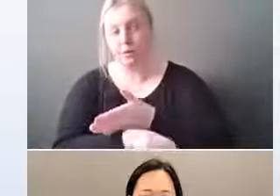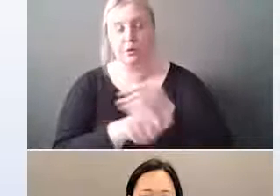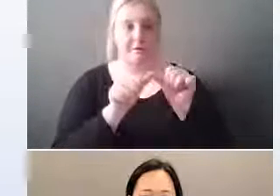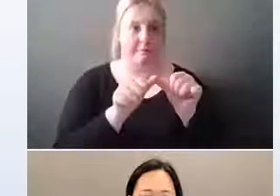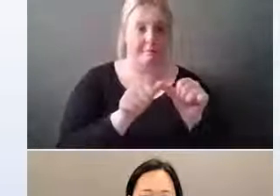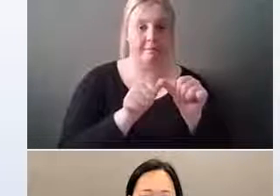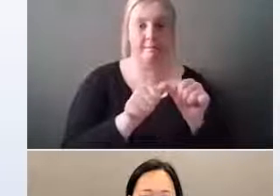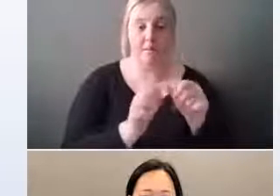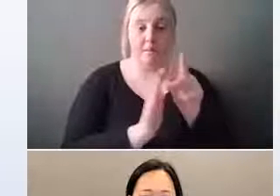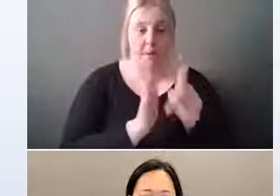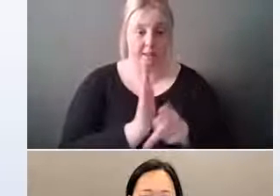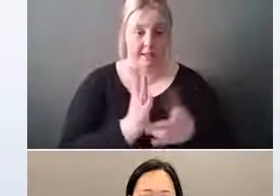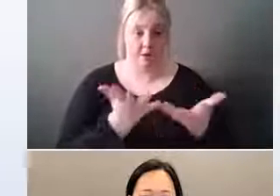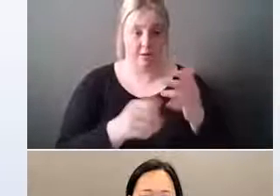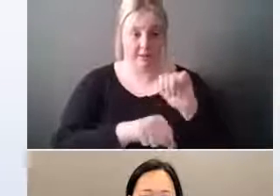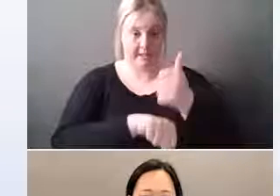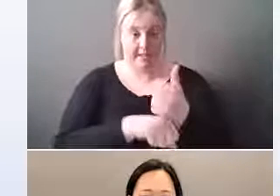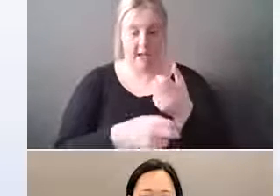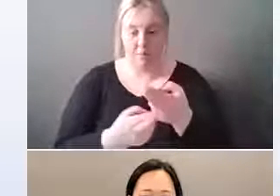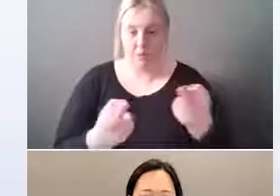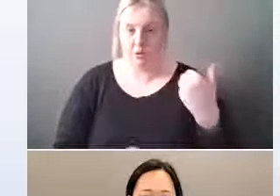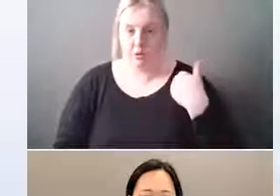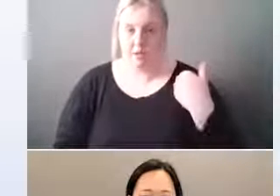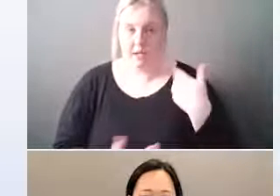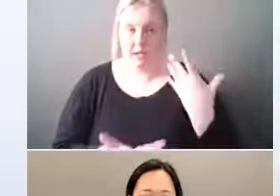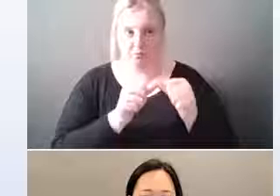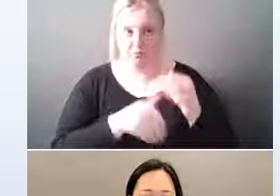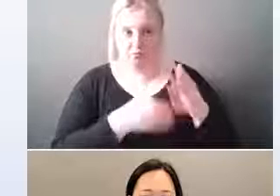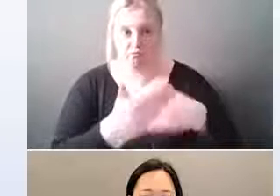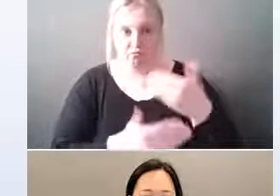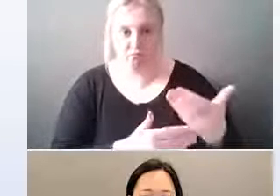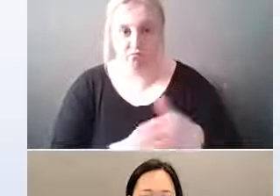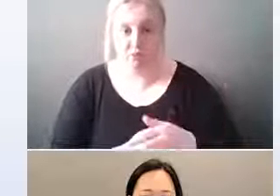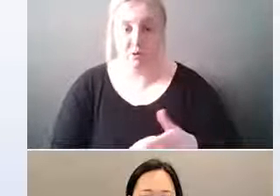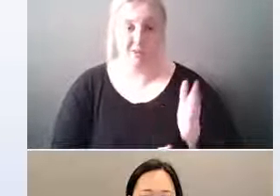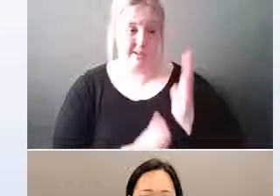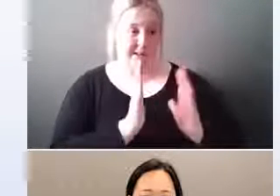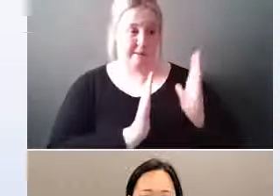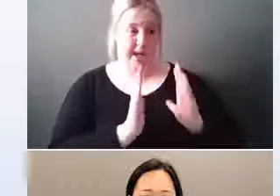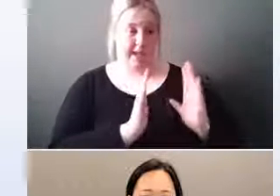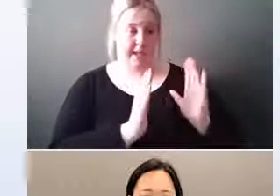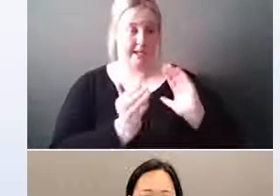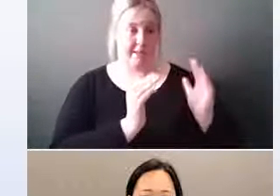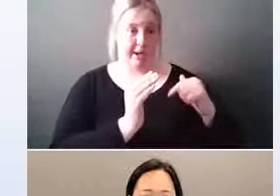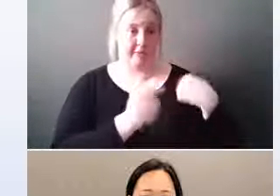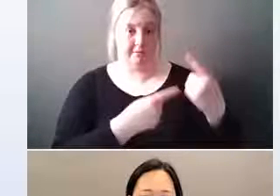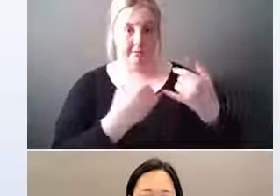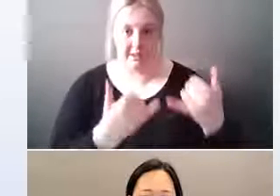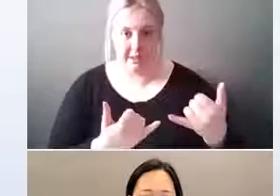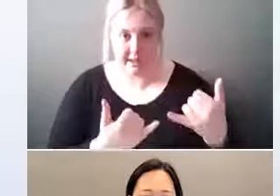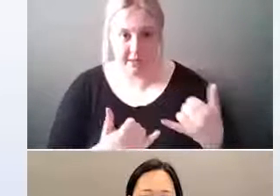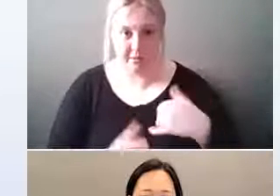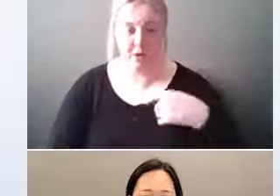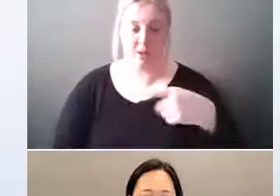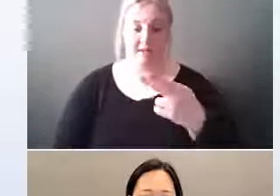policies and resources. From a historical perspective, what happened? So in our phase one